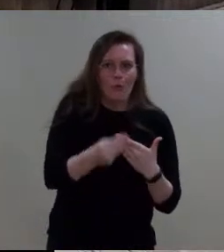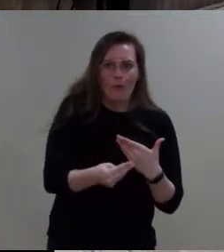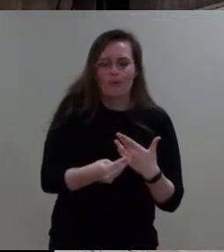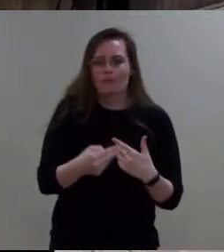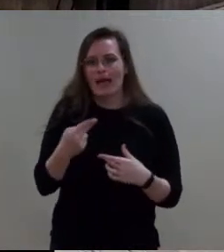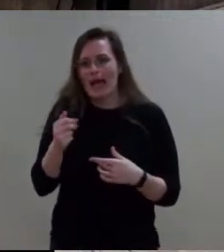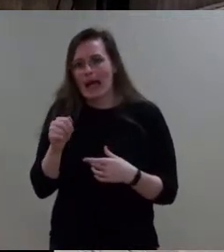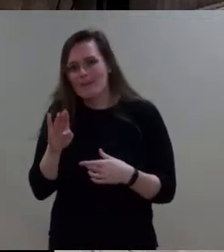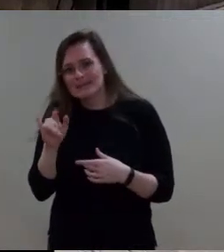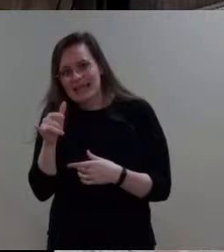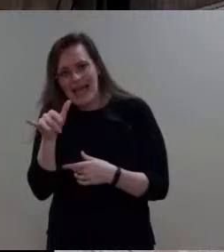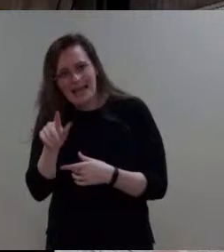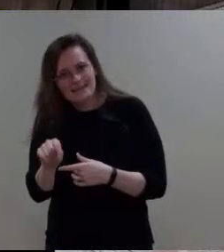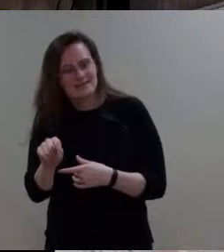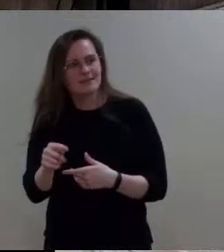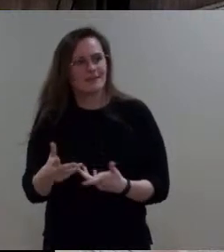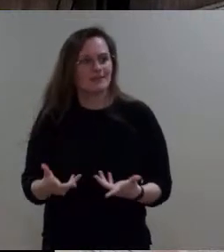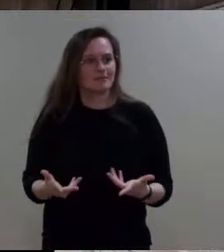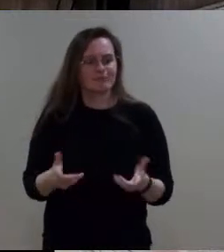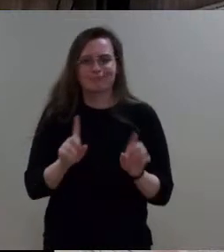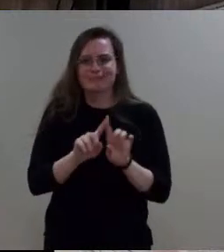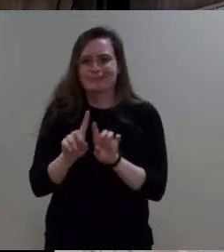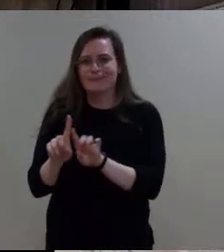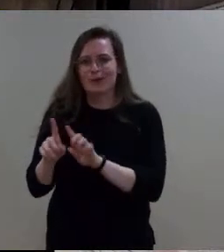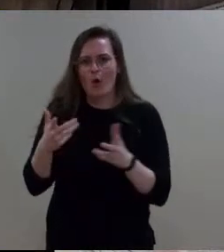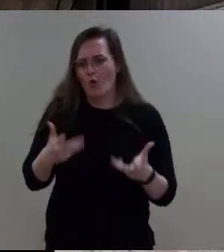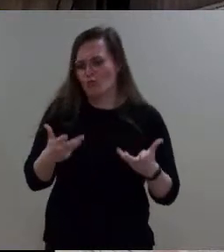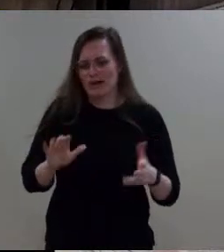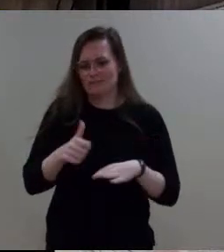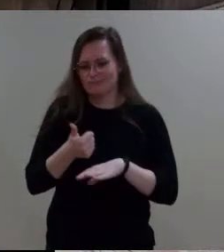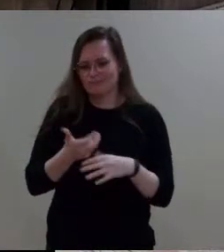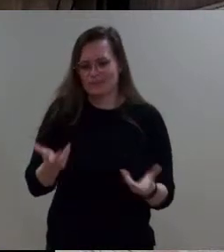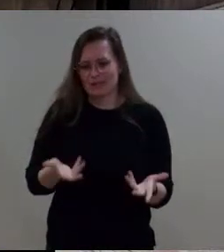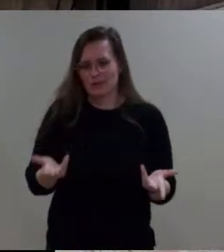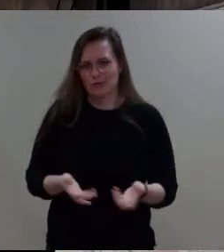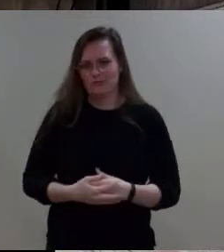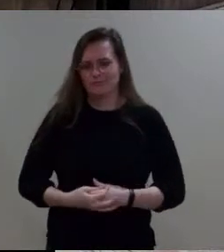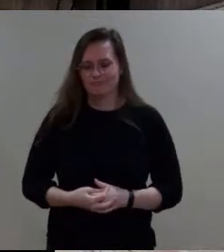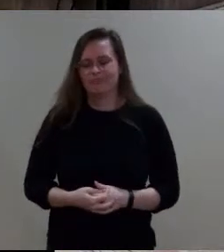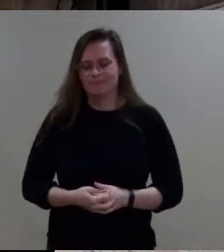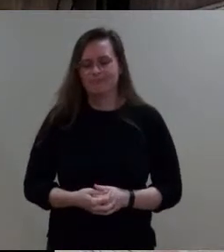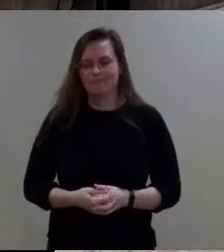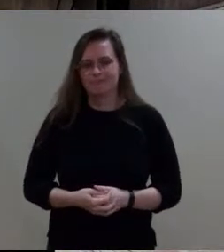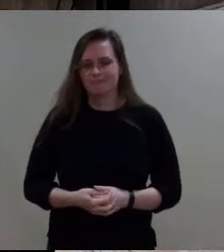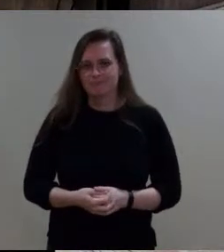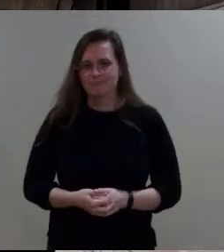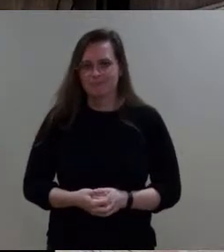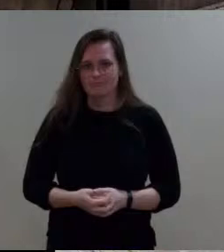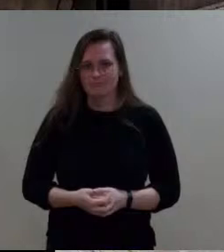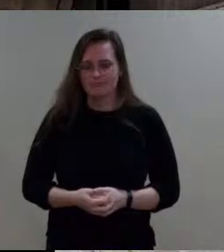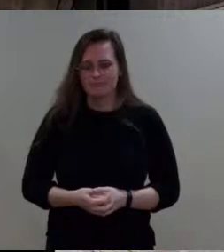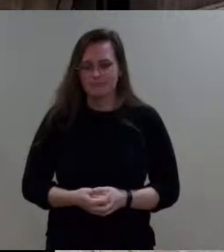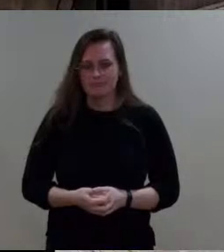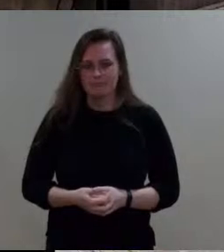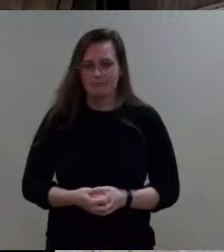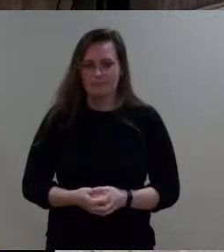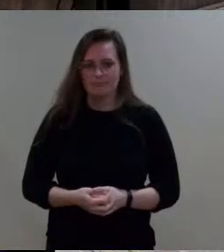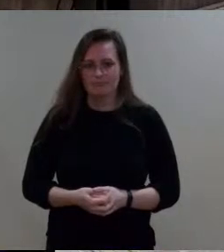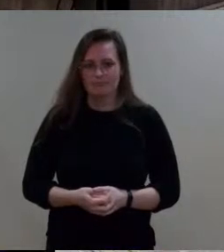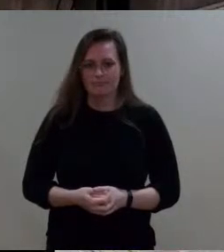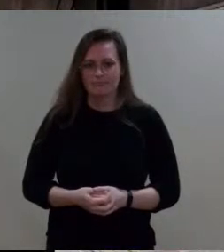mobile libraries, and things like that. So I really think that the learnings are